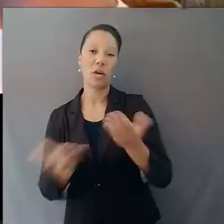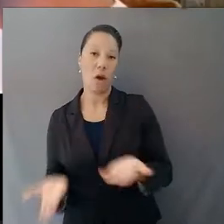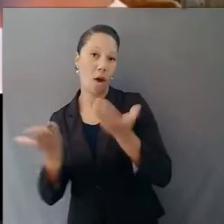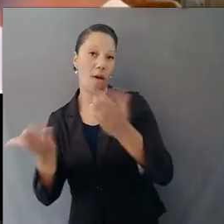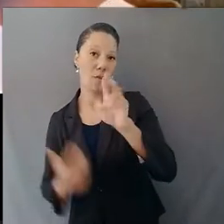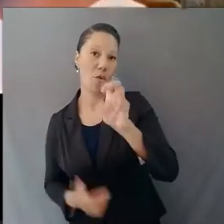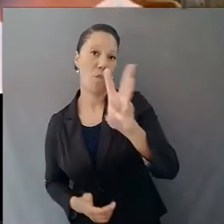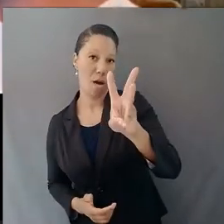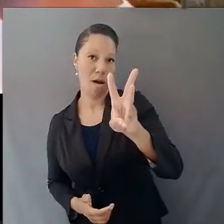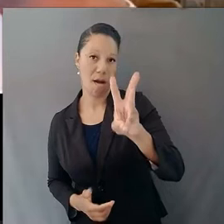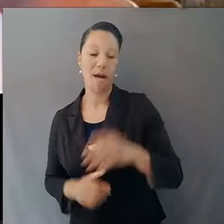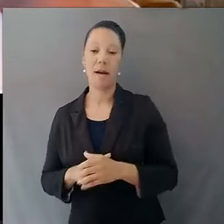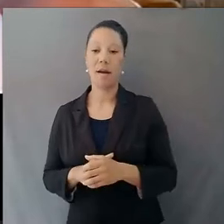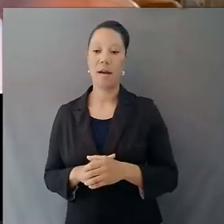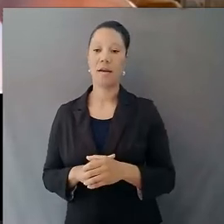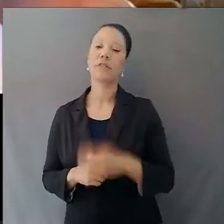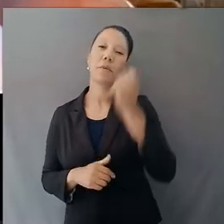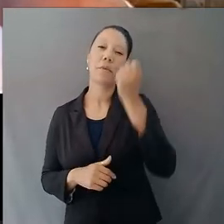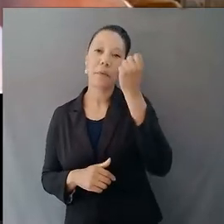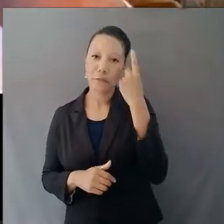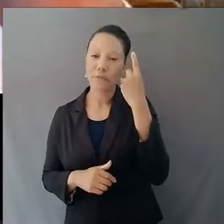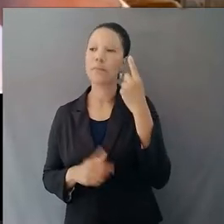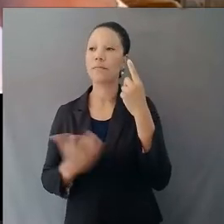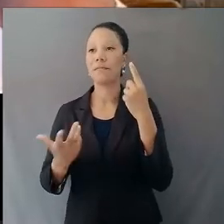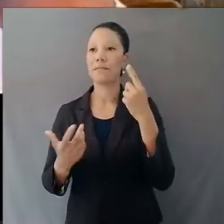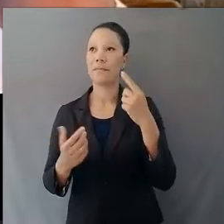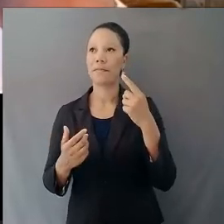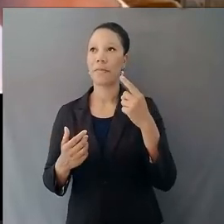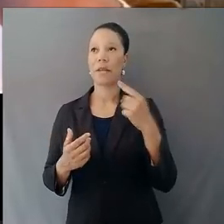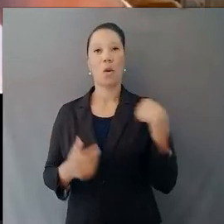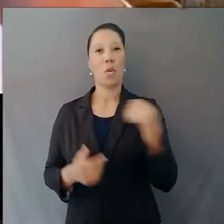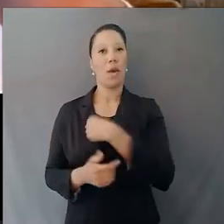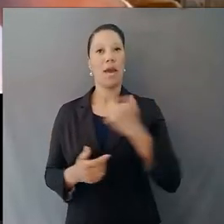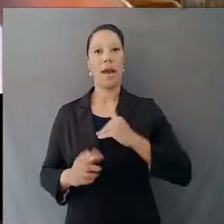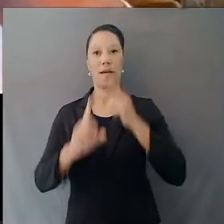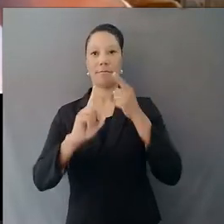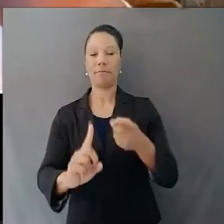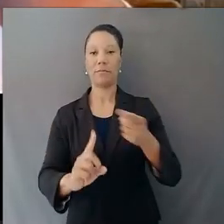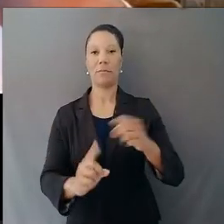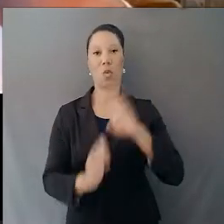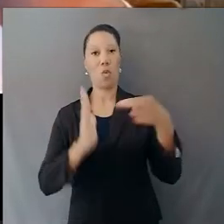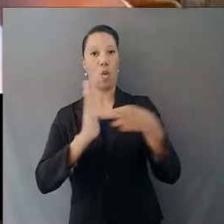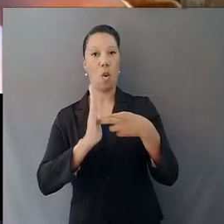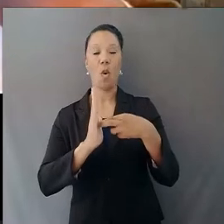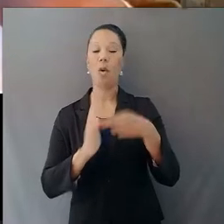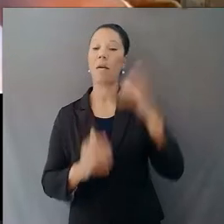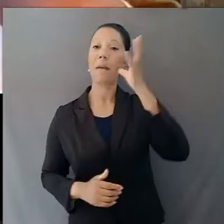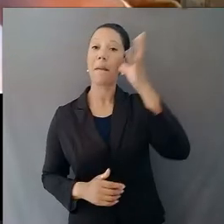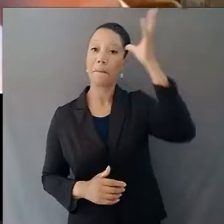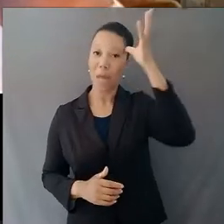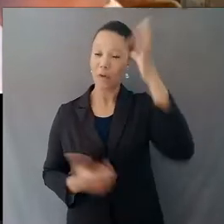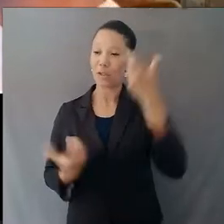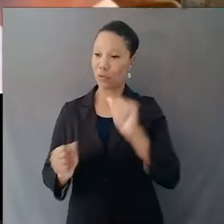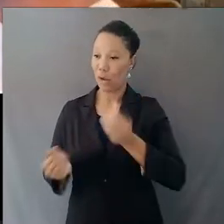different preparations. Okay. You know, there's a division of roles when we come to our jobs as parents in feeding our kids and what our